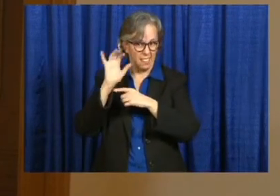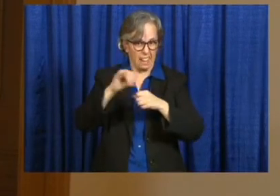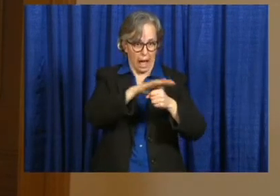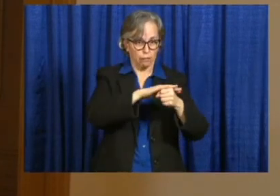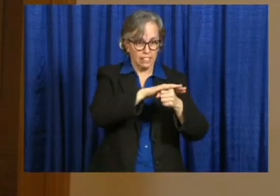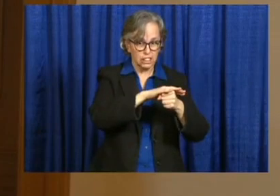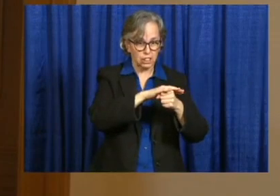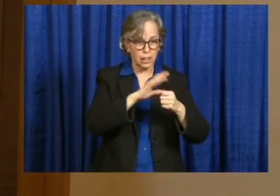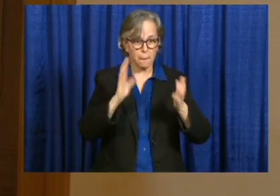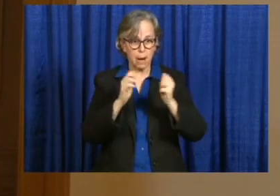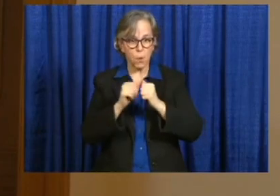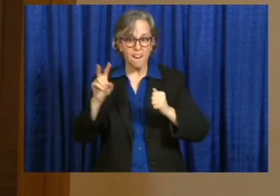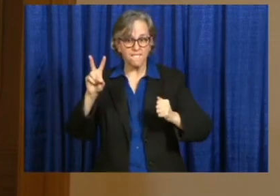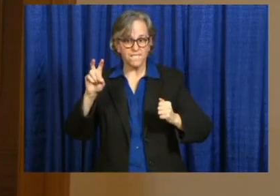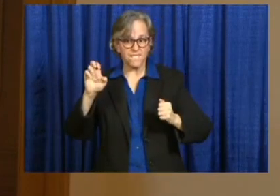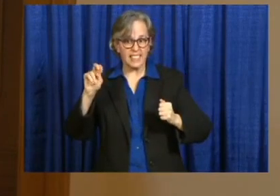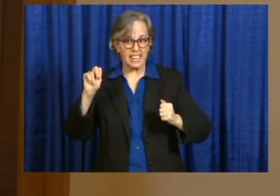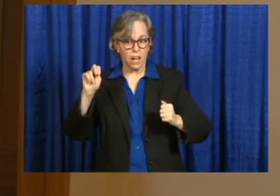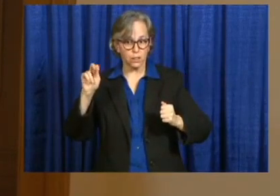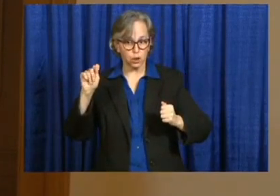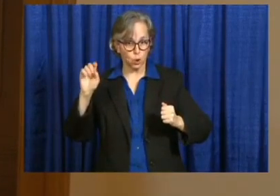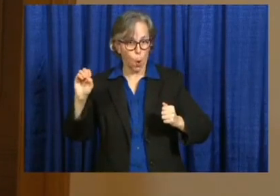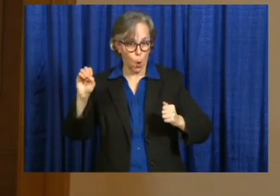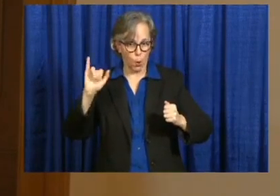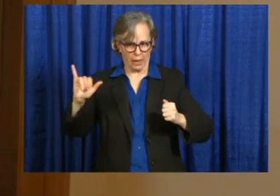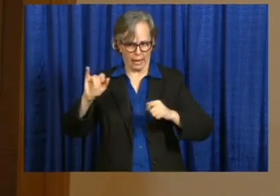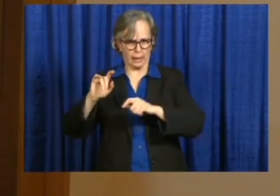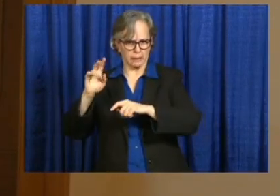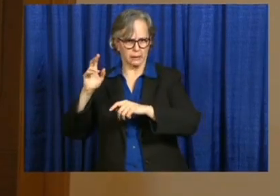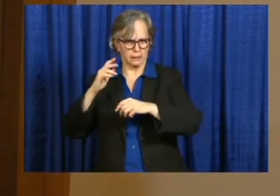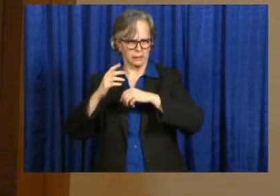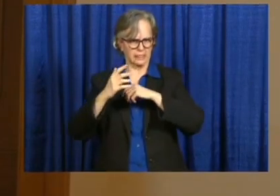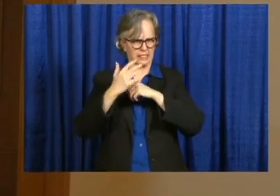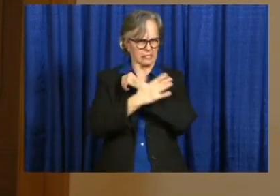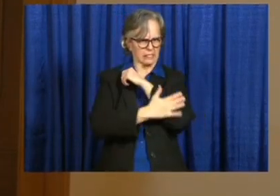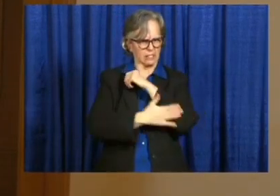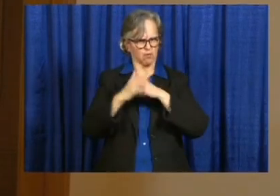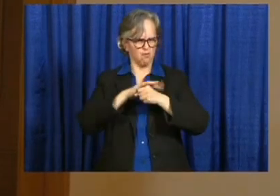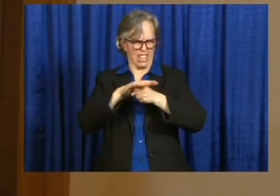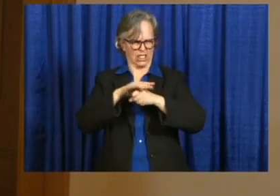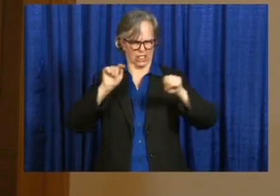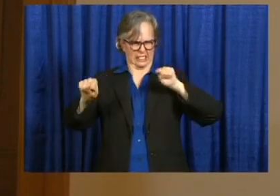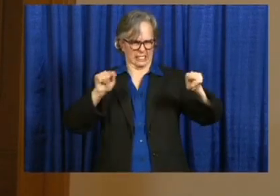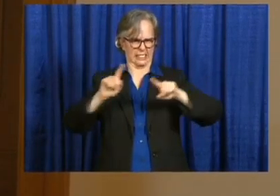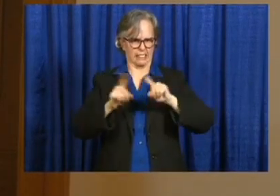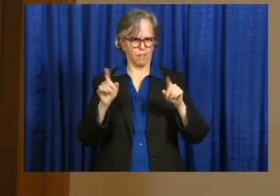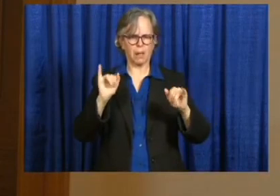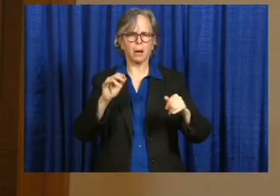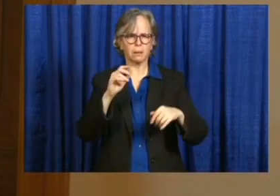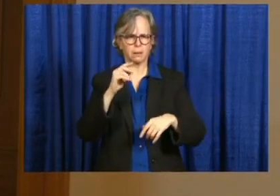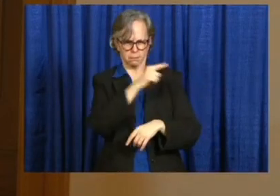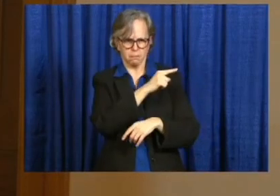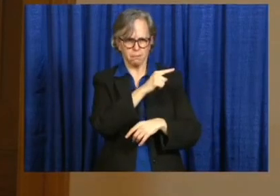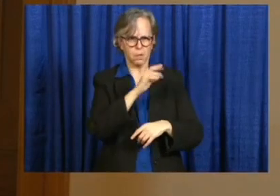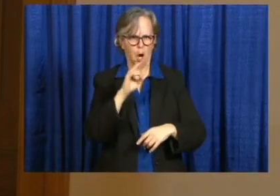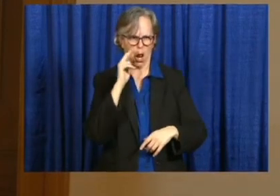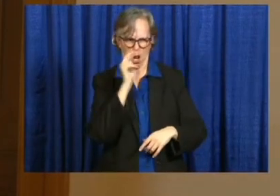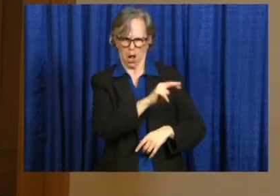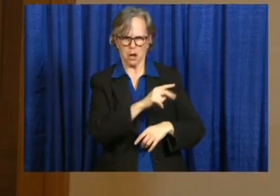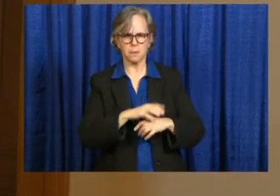and Veneto, the 2 different regions pictured here. And I want to say a couple things from